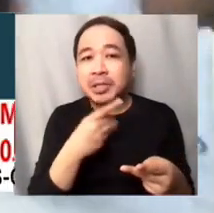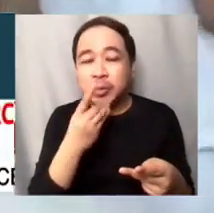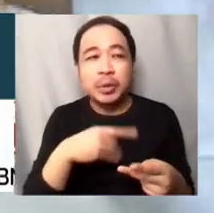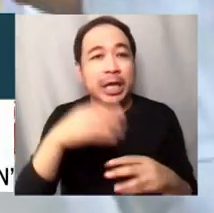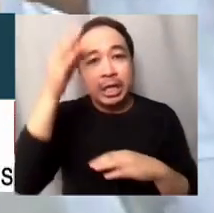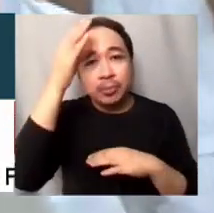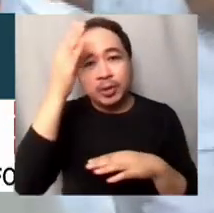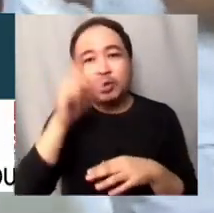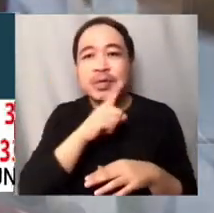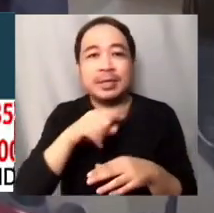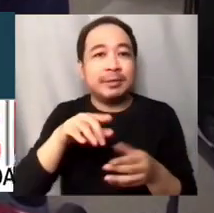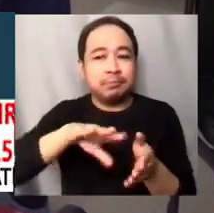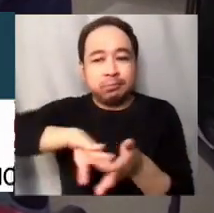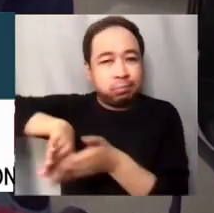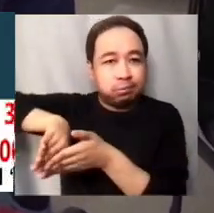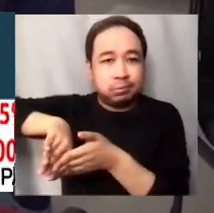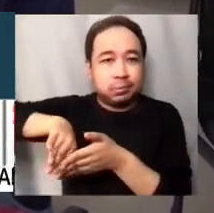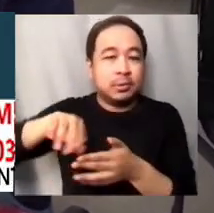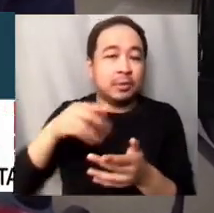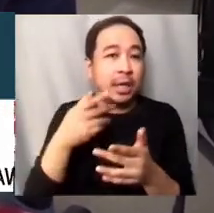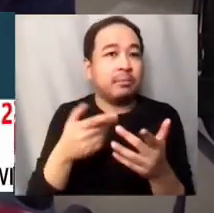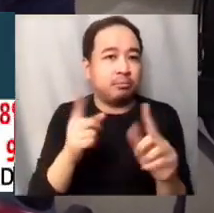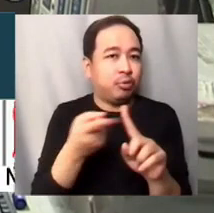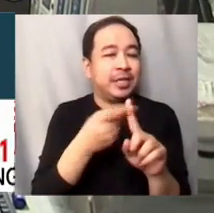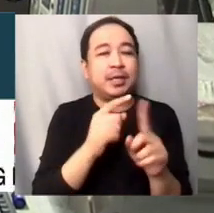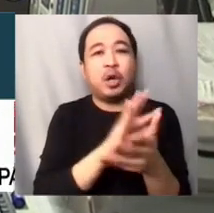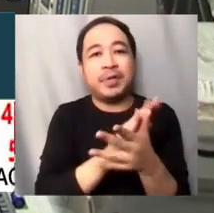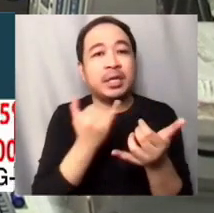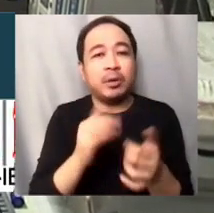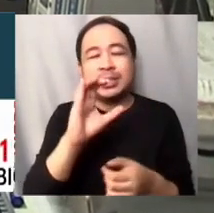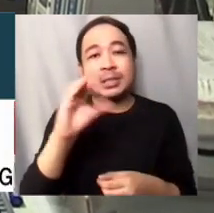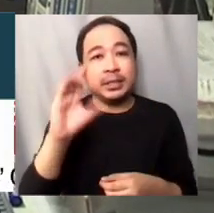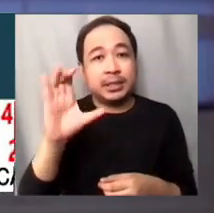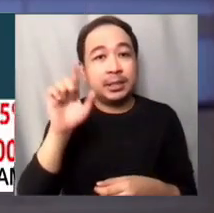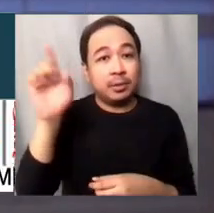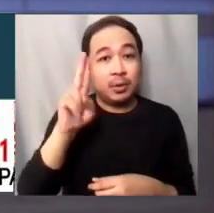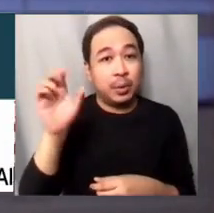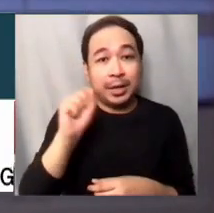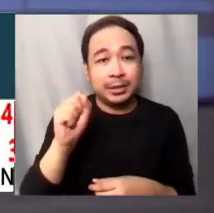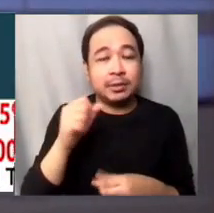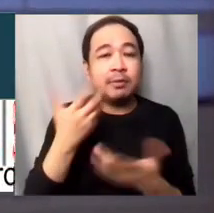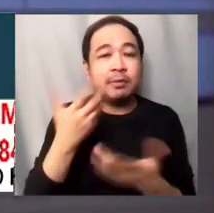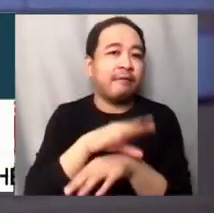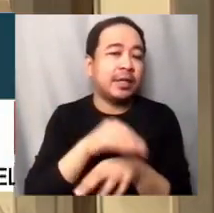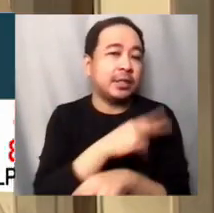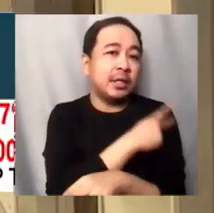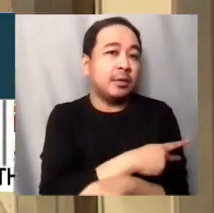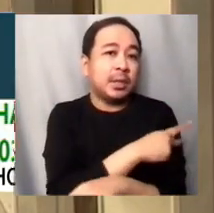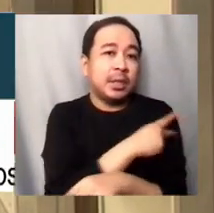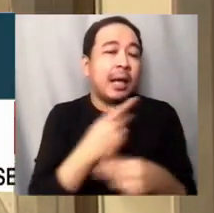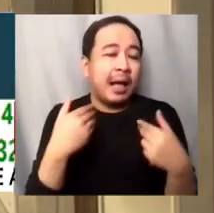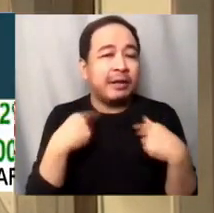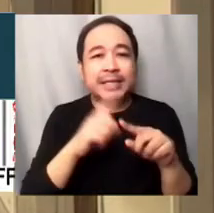backseat over COVID-19. The Centers for Disease Control and Prevention in the U.S. have advised that patients with chronic diseases